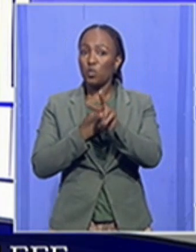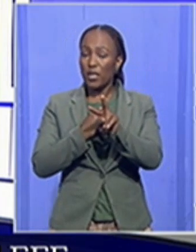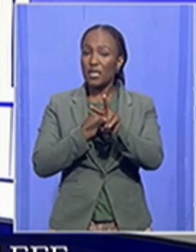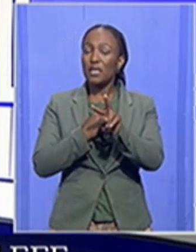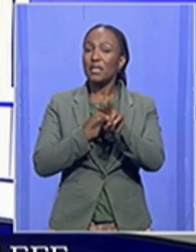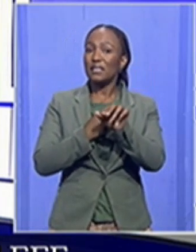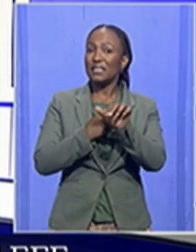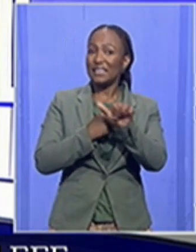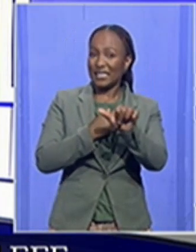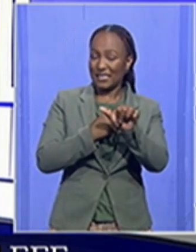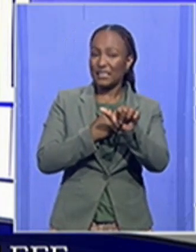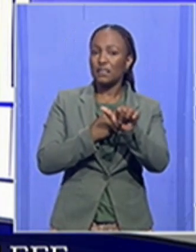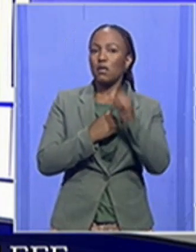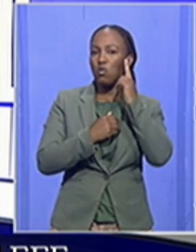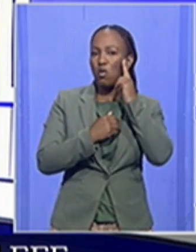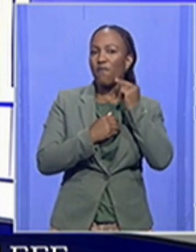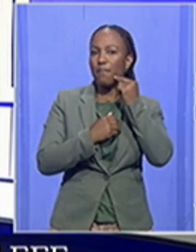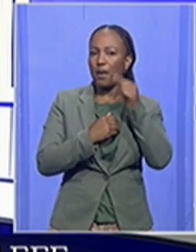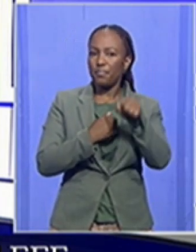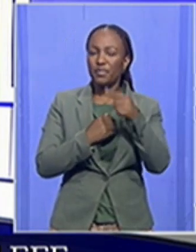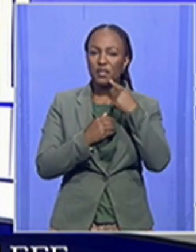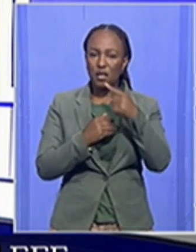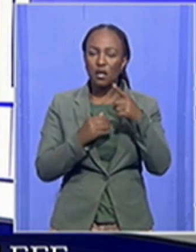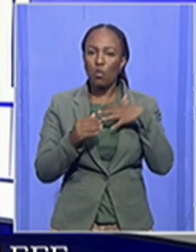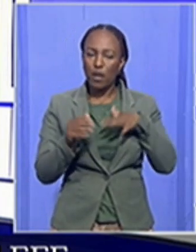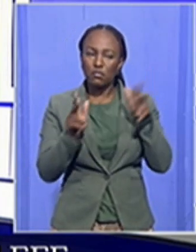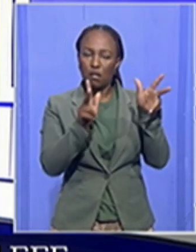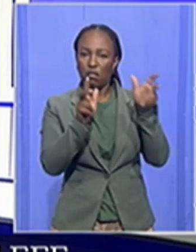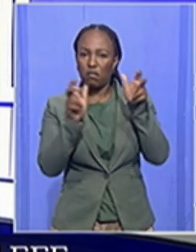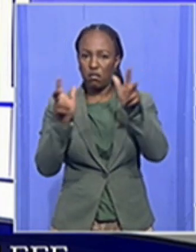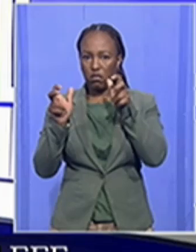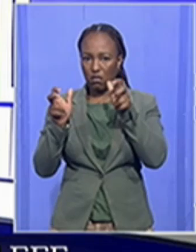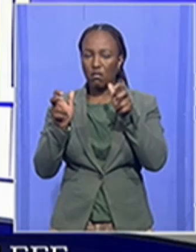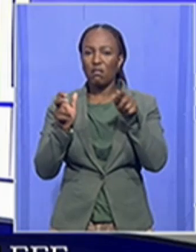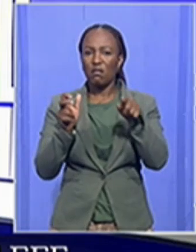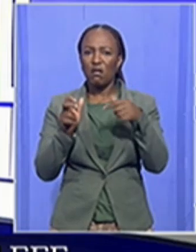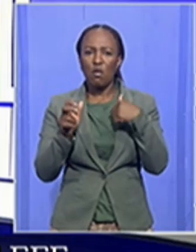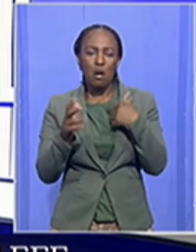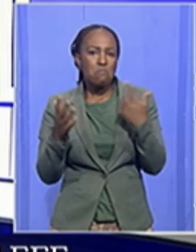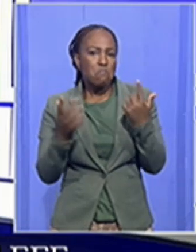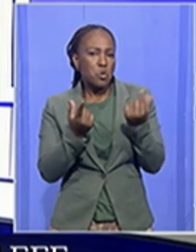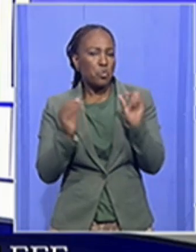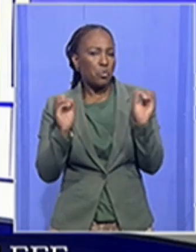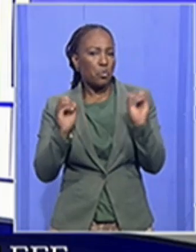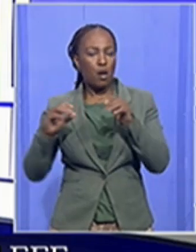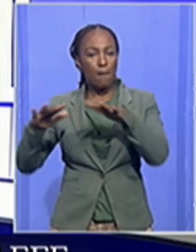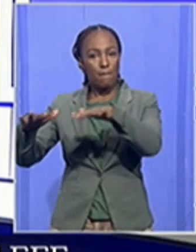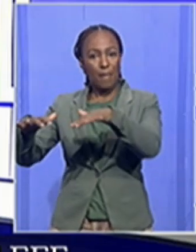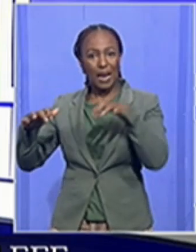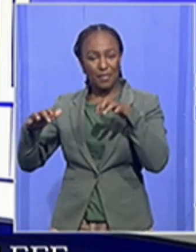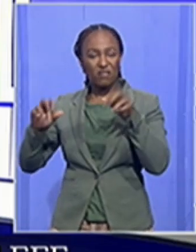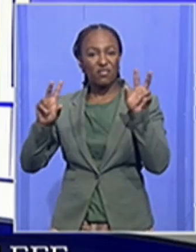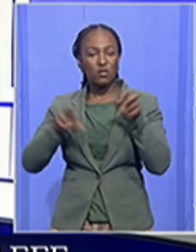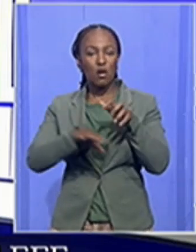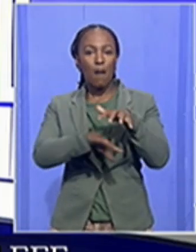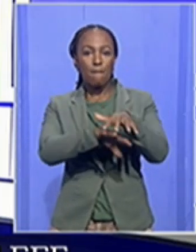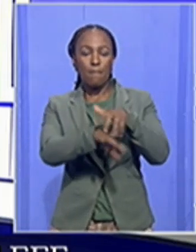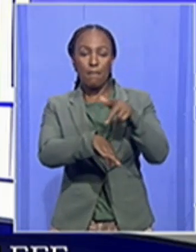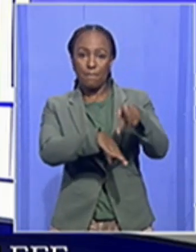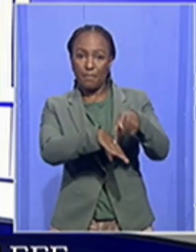ka bobedi e nyaka gore kgoro e sekaseke liswa seo se bitšwago go se tšee magato ga palamente malebana le tshepedišo ya molato